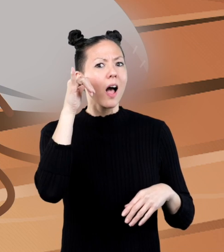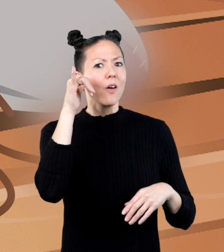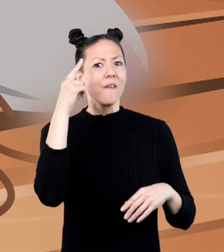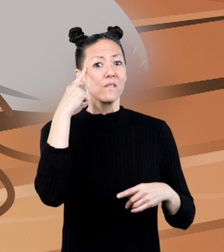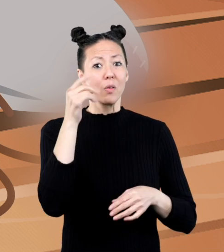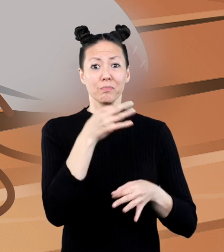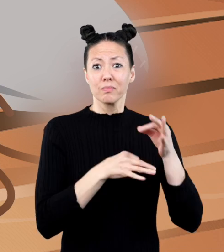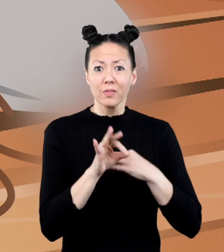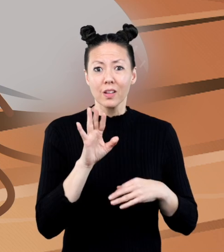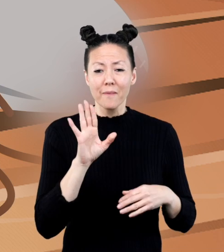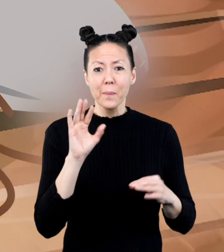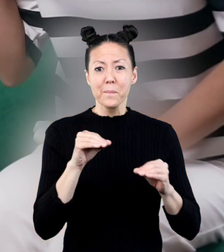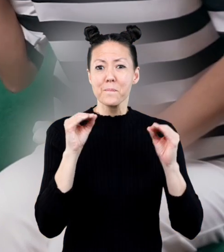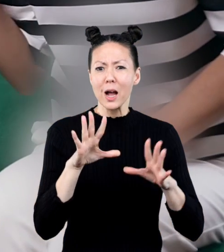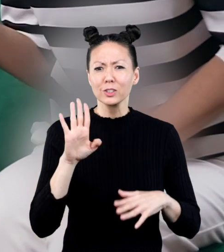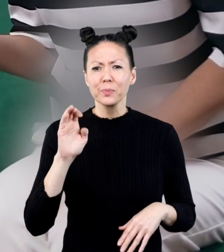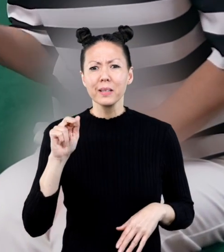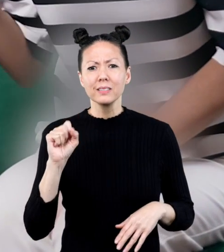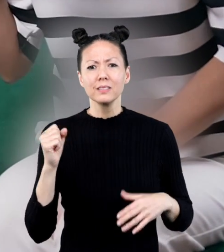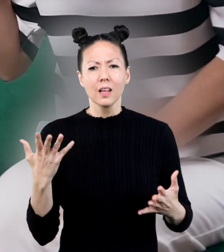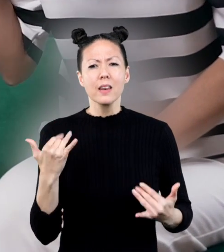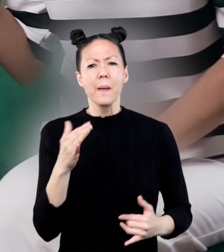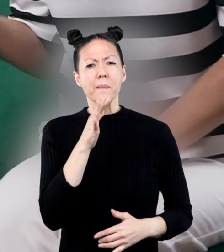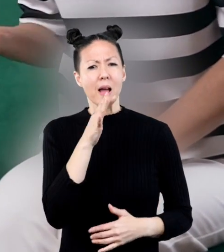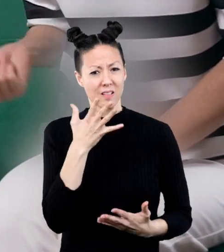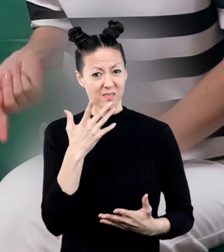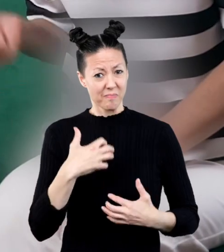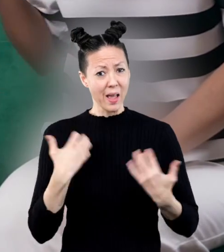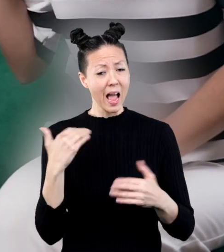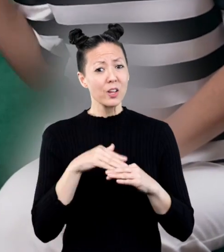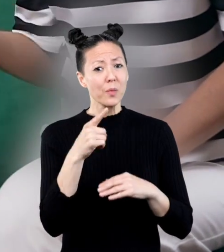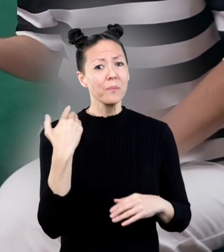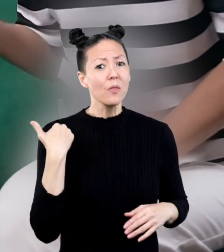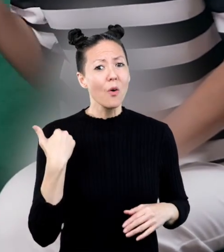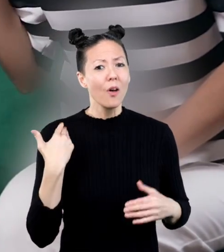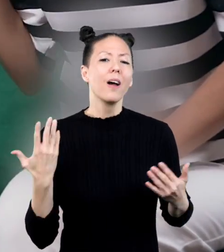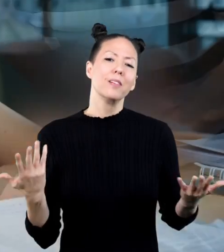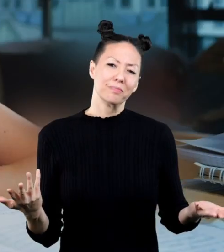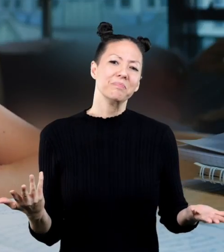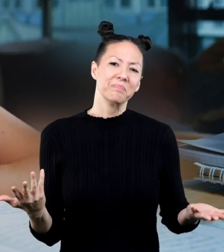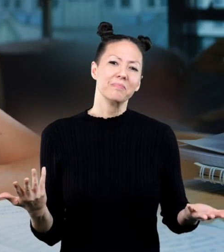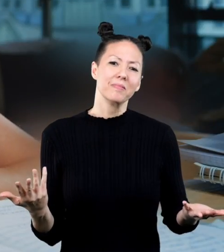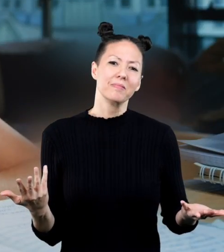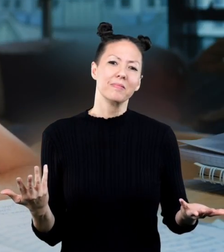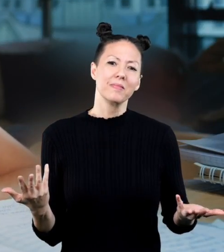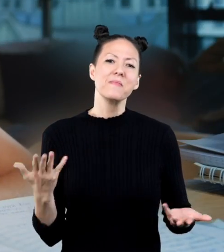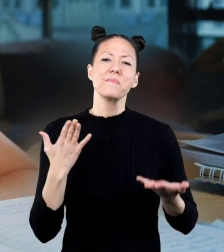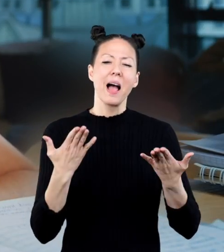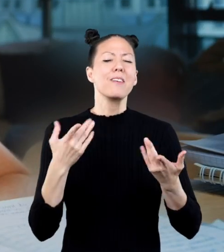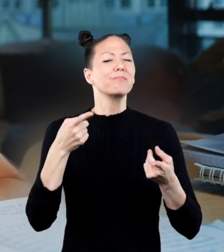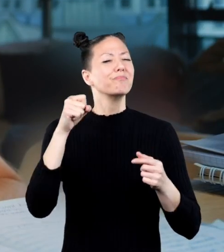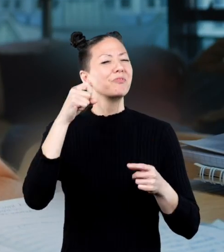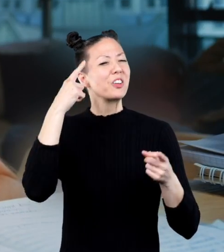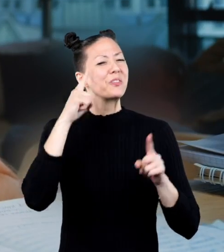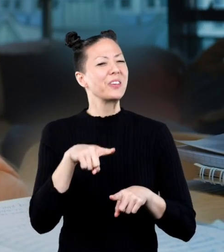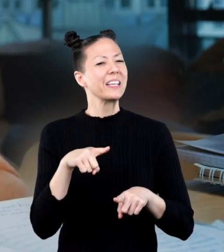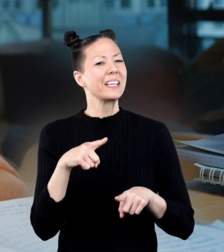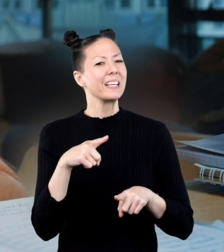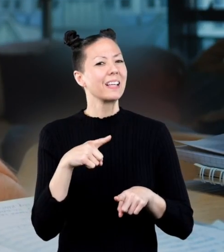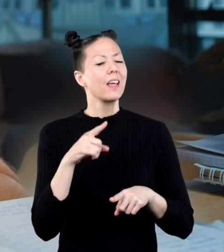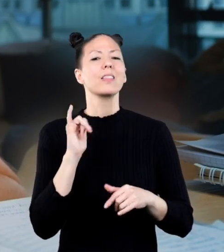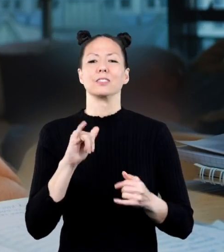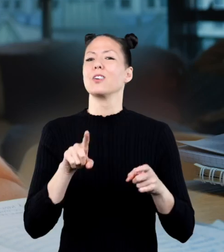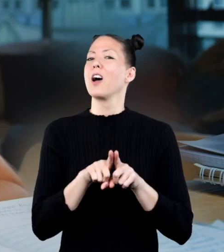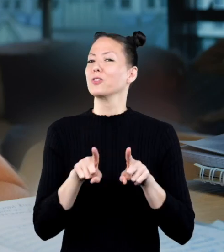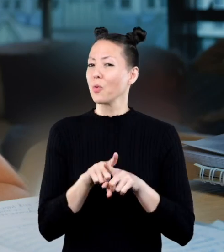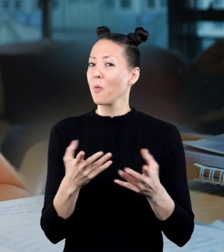magic beans. Has your mom ever gotten angry at you? If so, then you might agree that that's